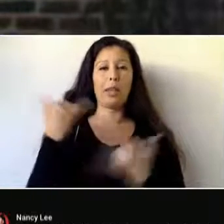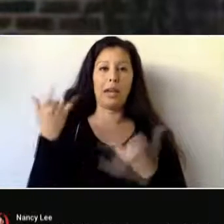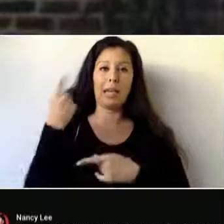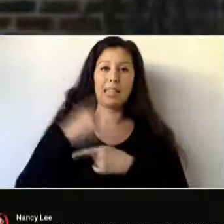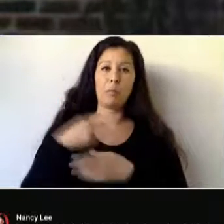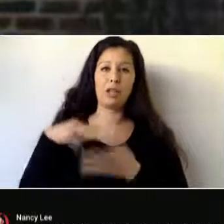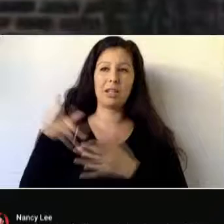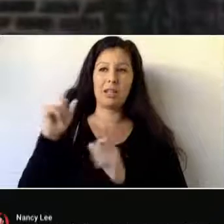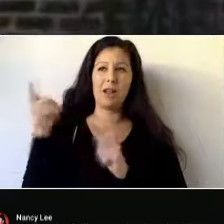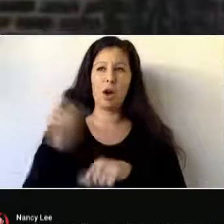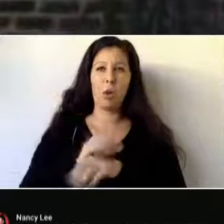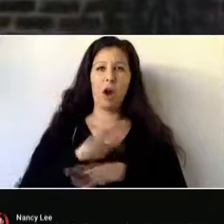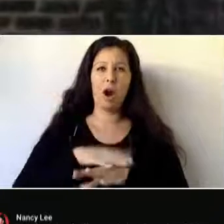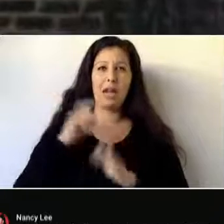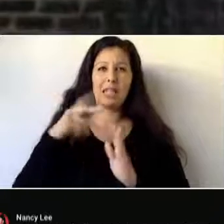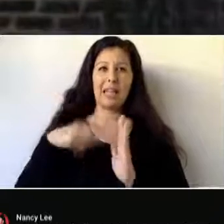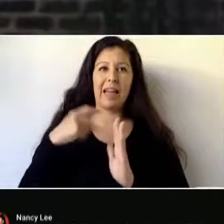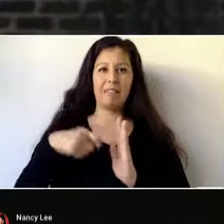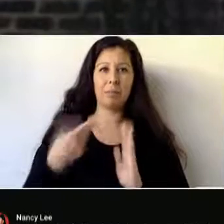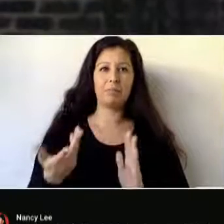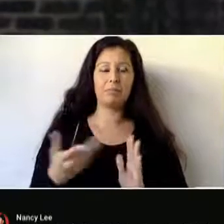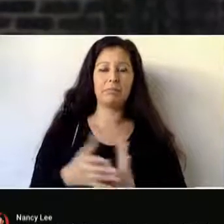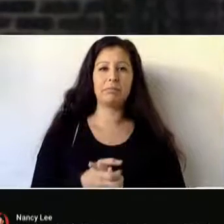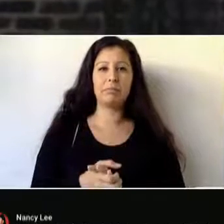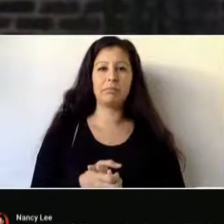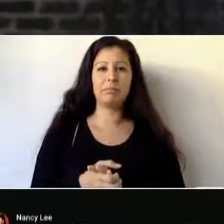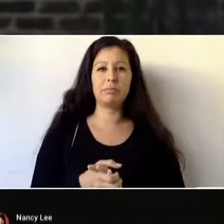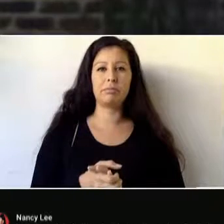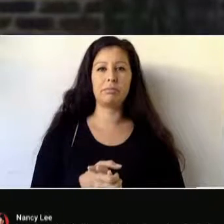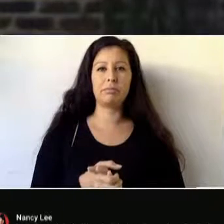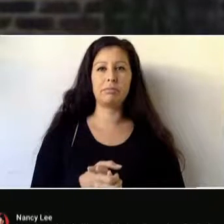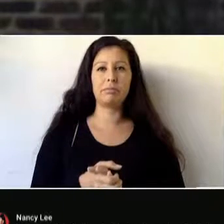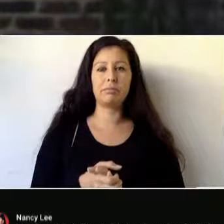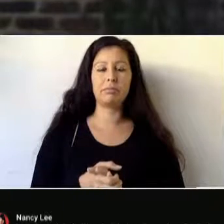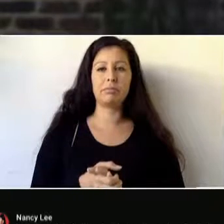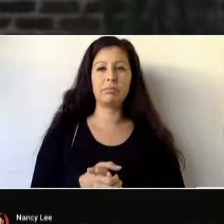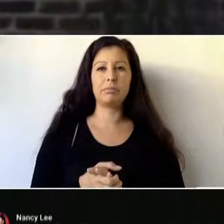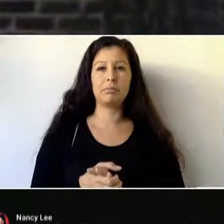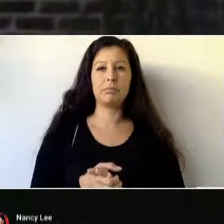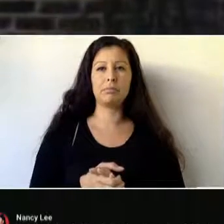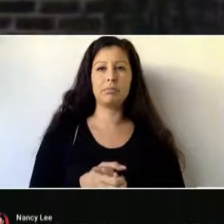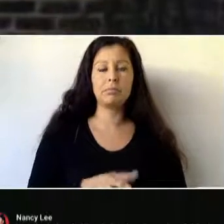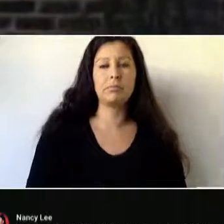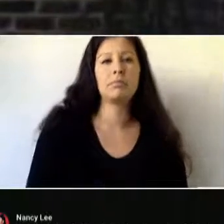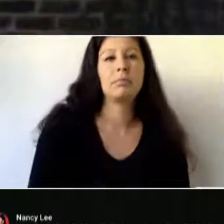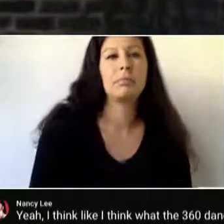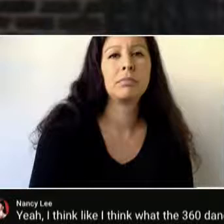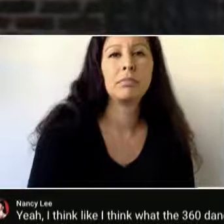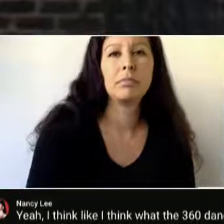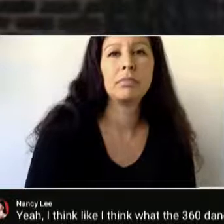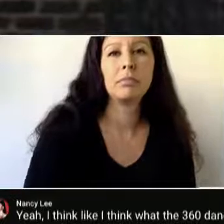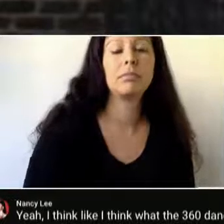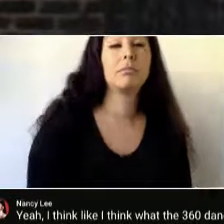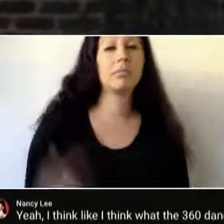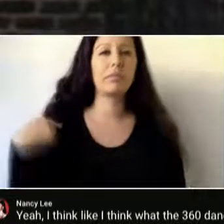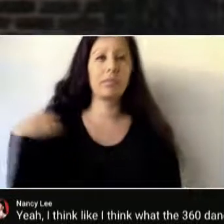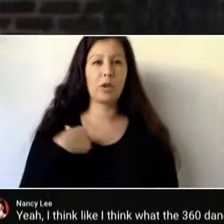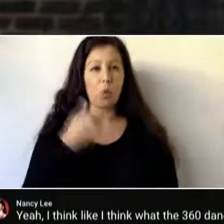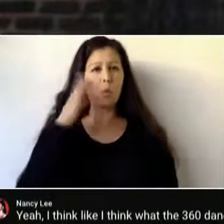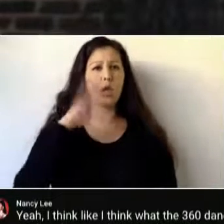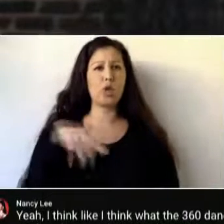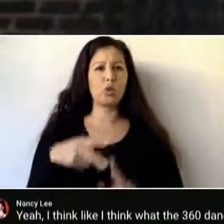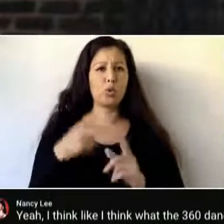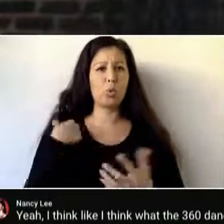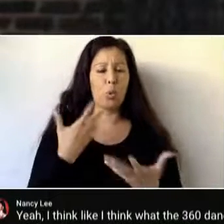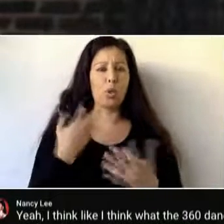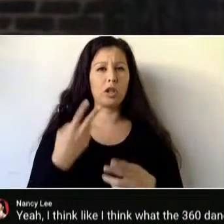have all worked on dance films. So we wanted to like create that. So I feel like for that particular project, it was like, we knew the tools we wanted. We